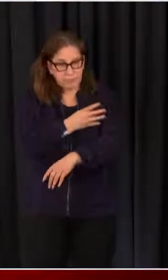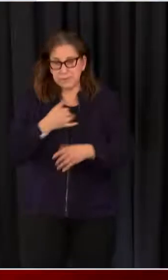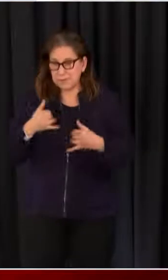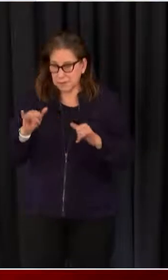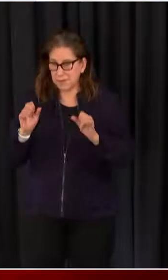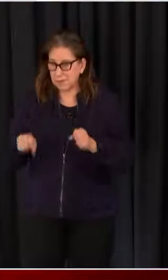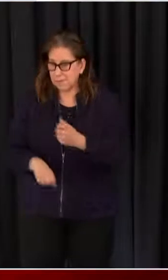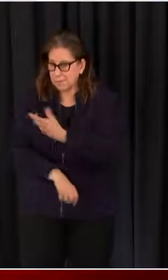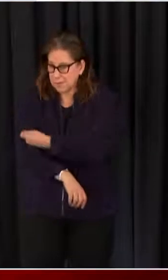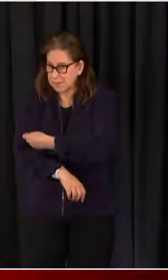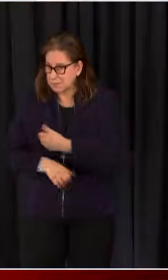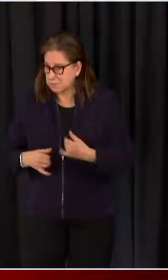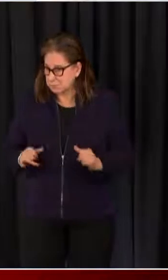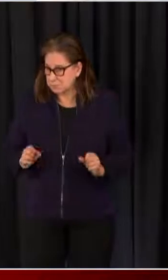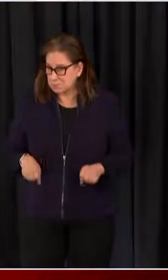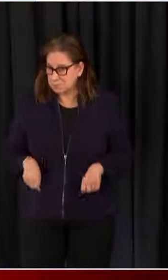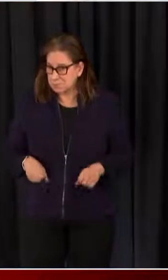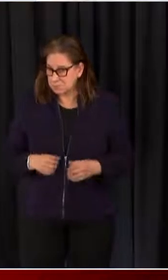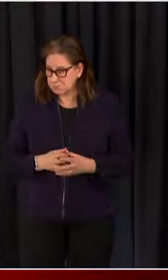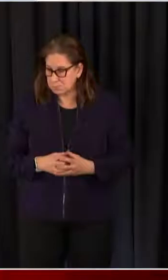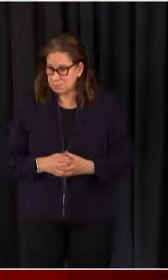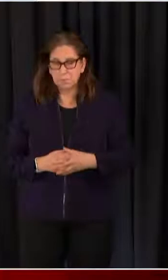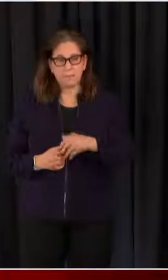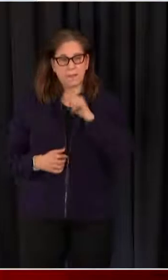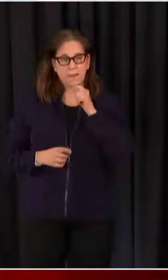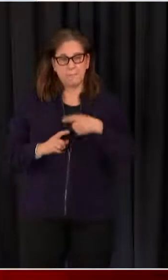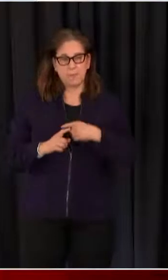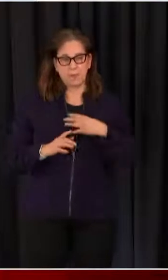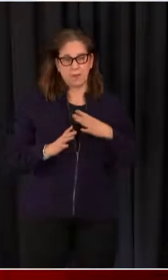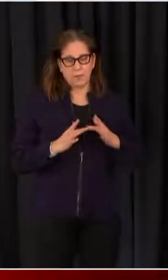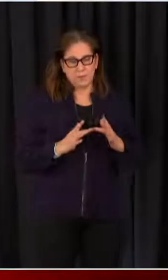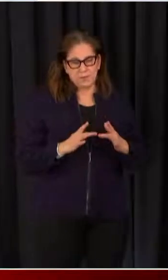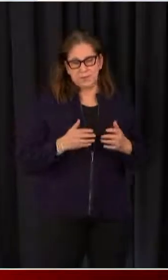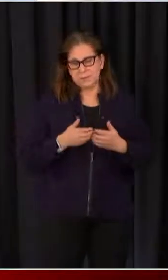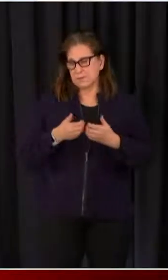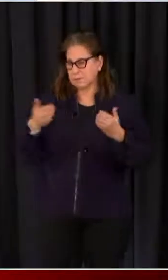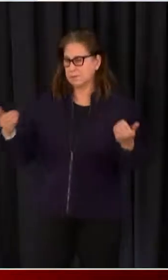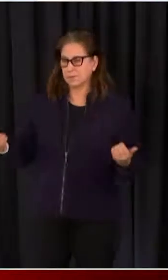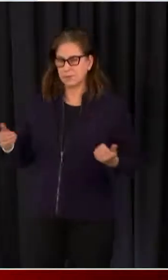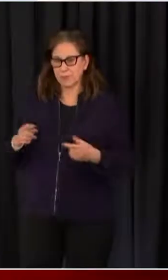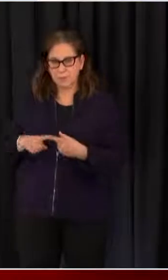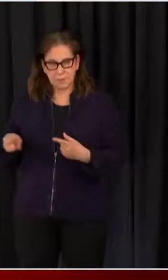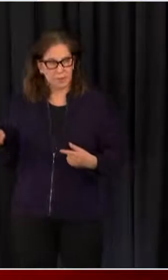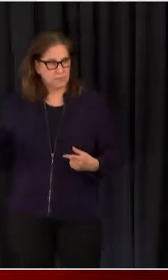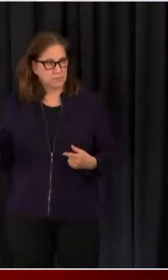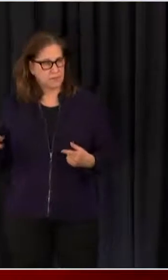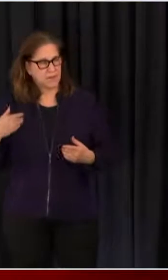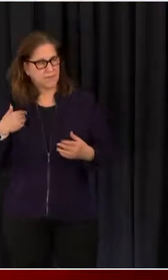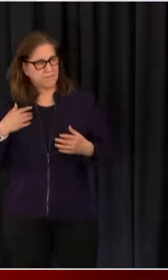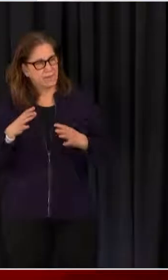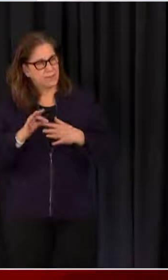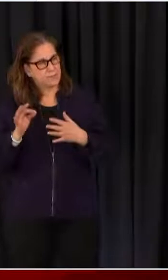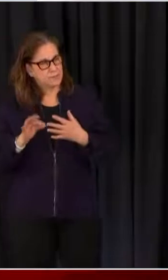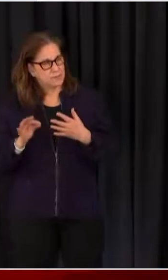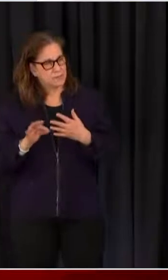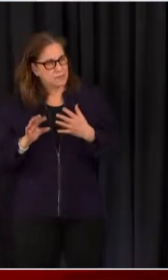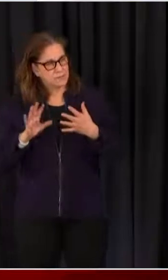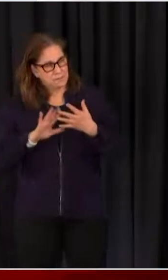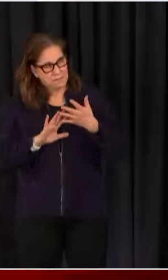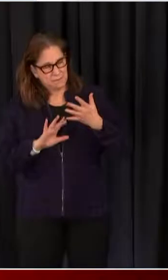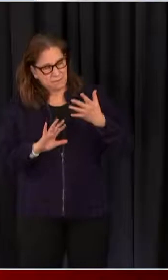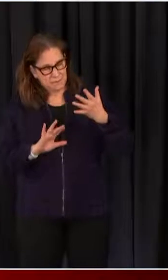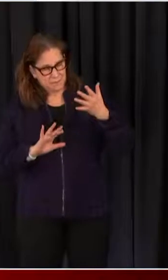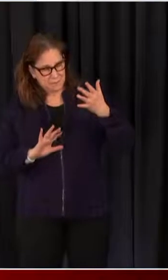exclusively booked through the VACCINATE.DC.GOV portal. So those are we know that people may get vaccinated somewhere else